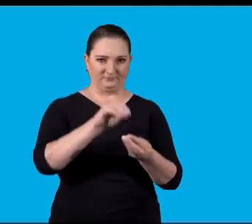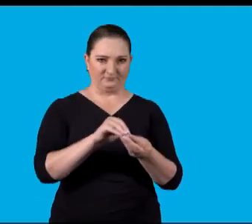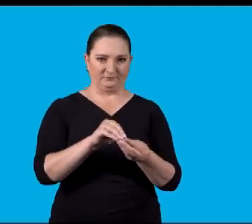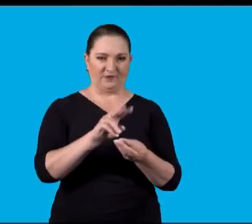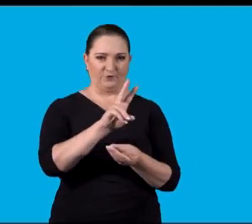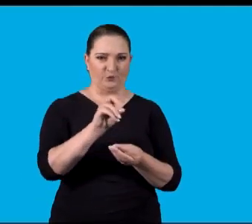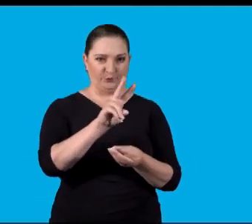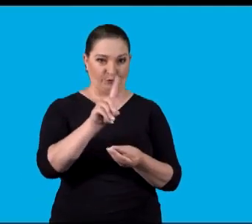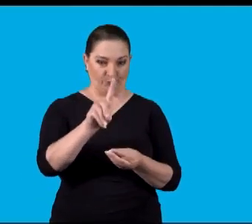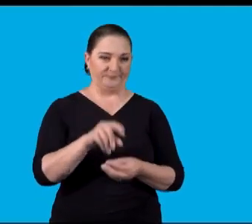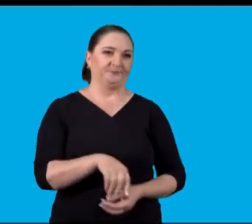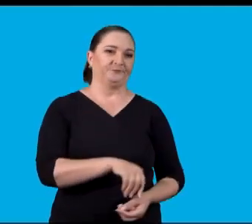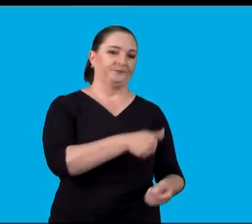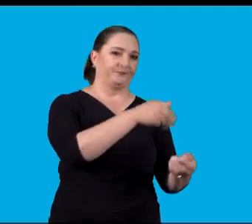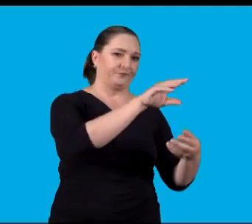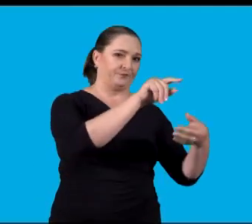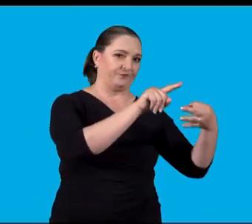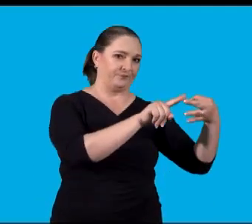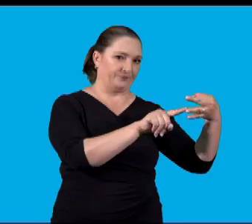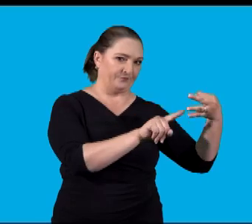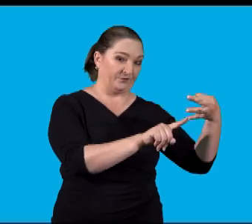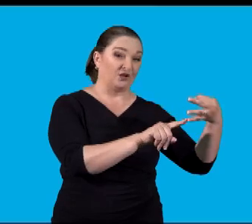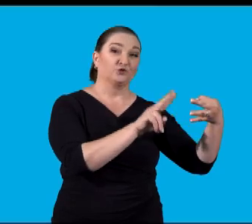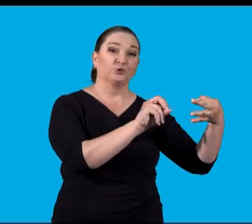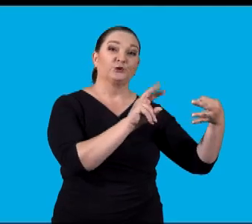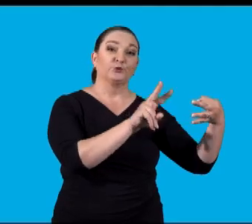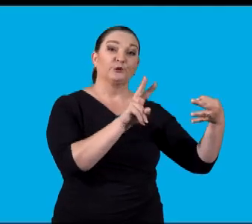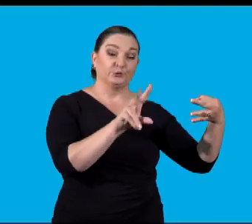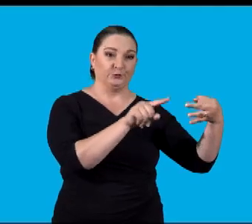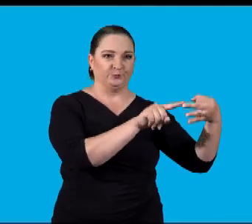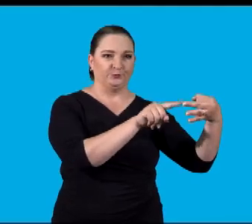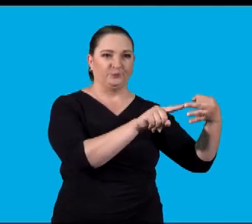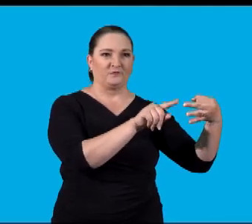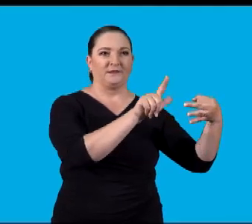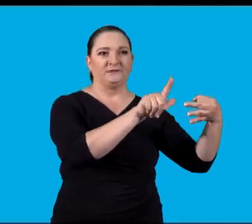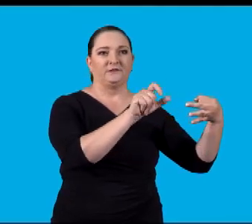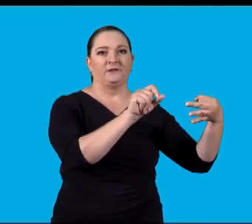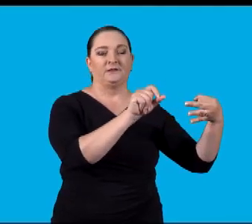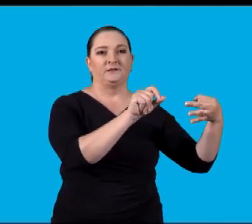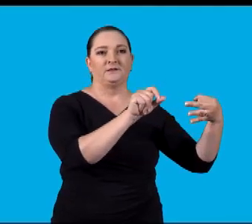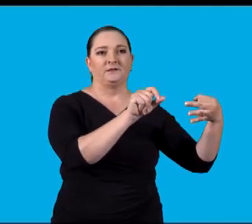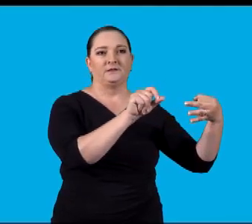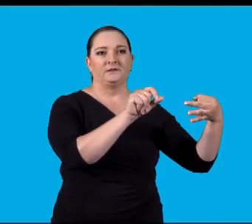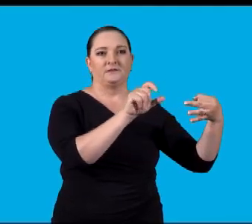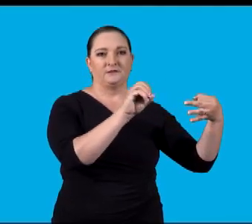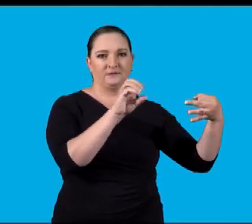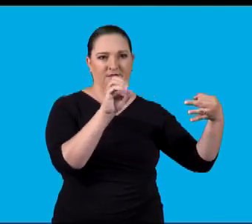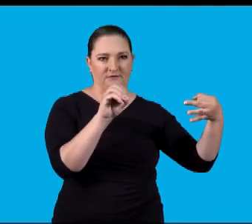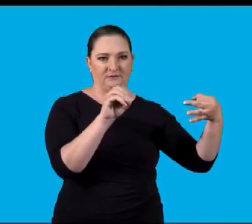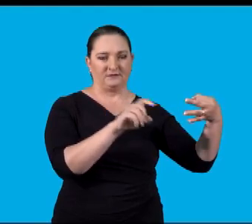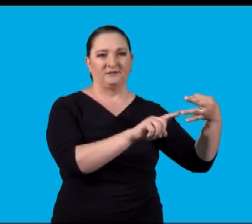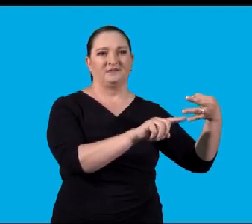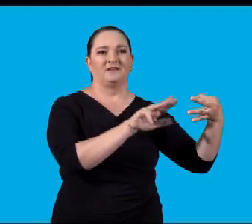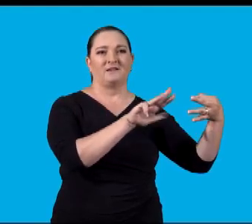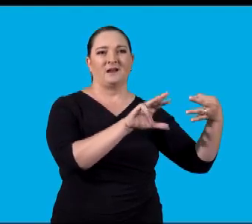352,900. That is for 2021. In 2022, we are now saying our 770